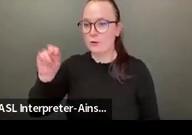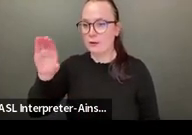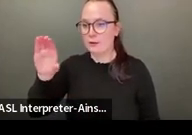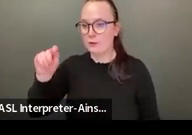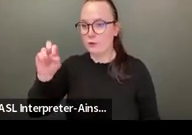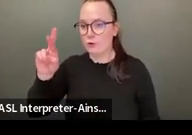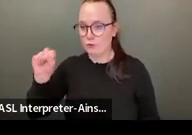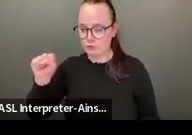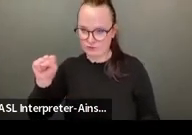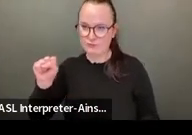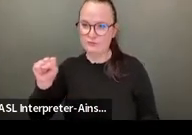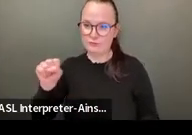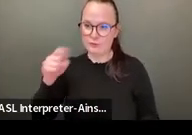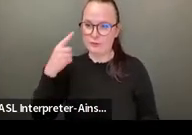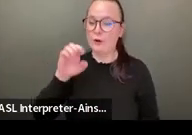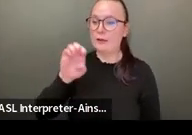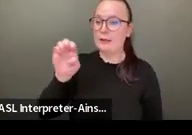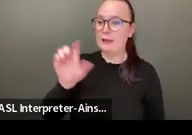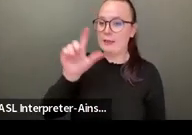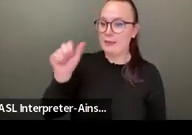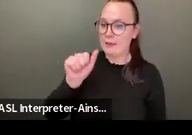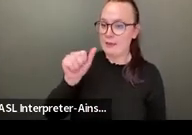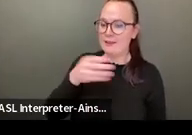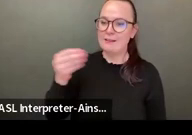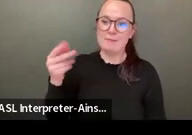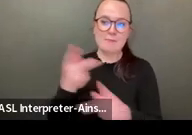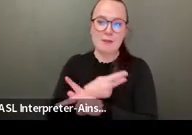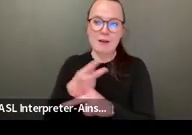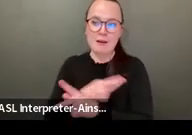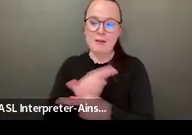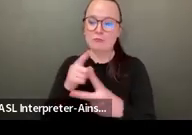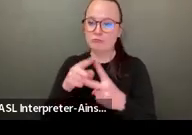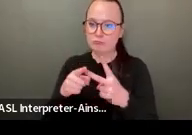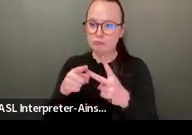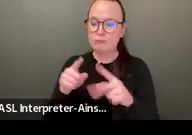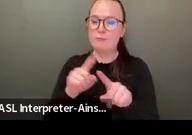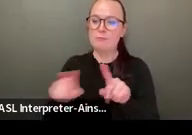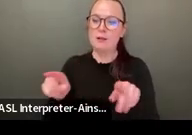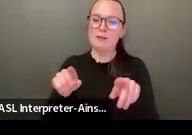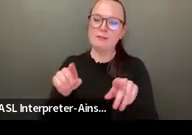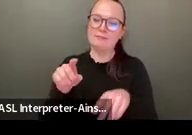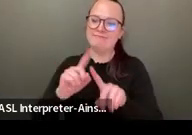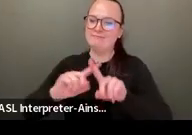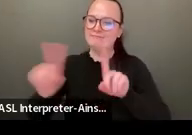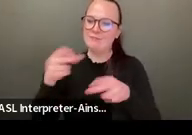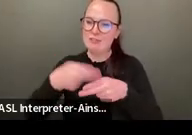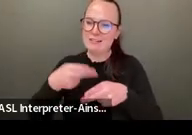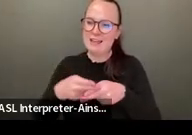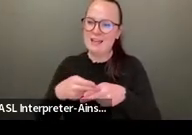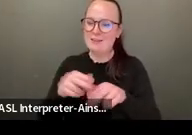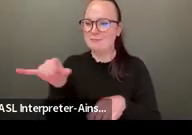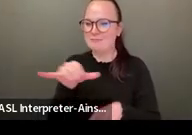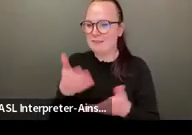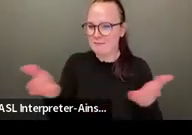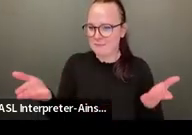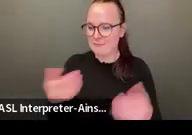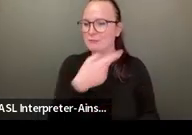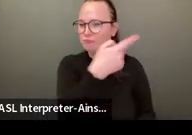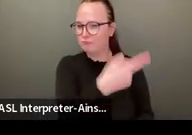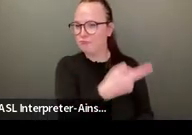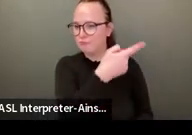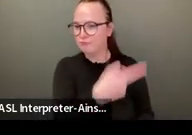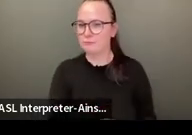ELA and math, but they're also referred to as the alternate academic achievement standards. So they're kind of one in the